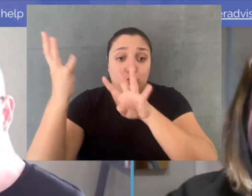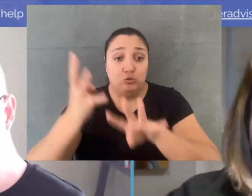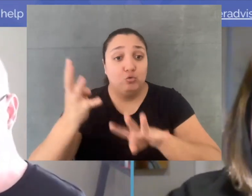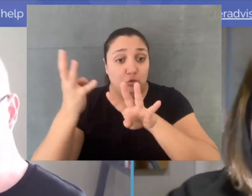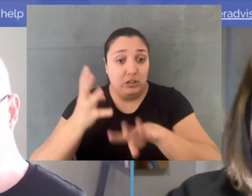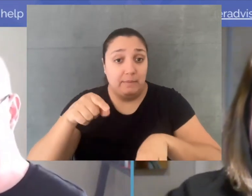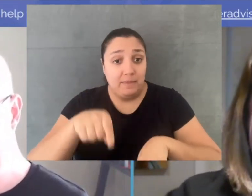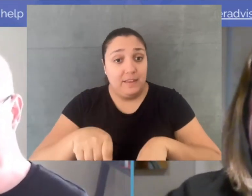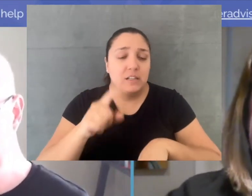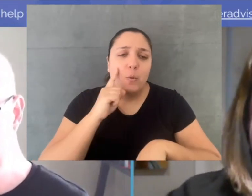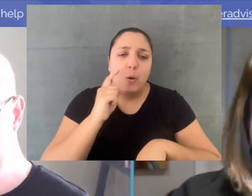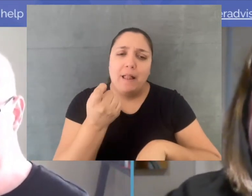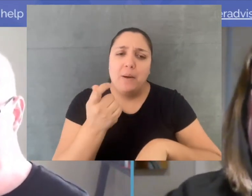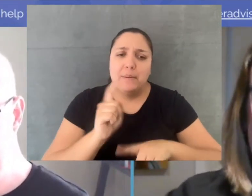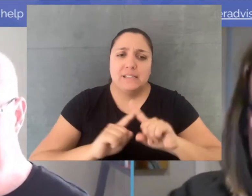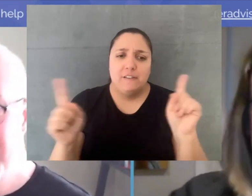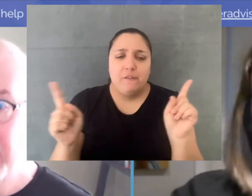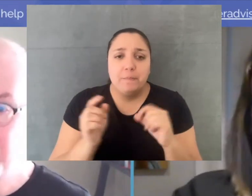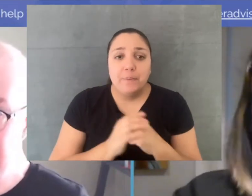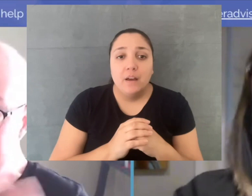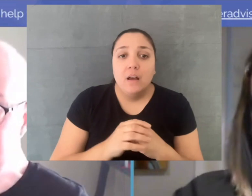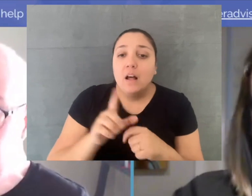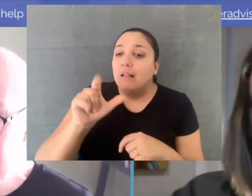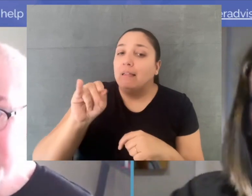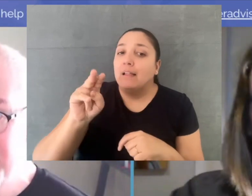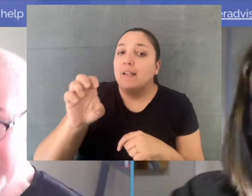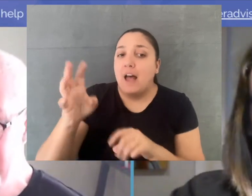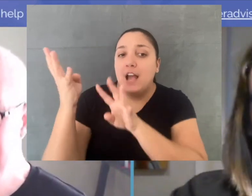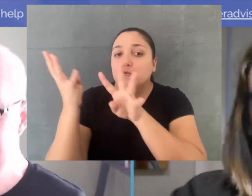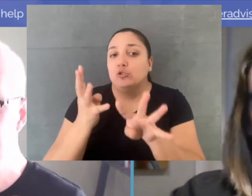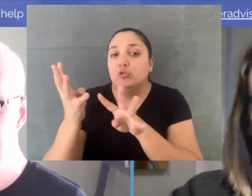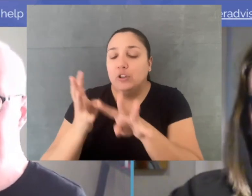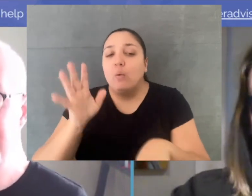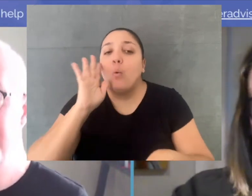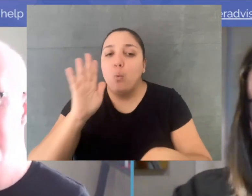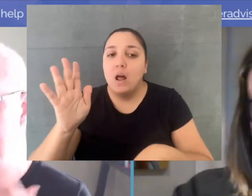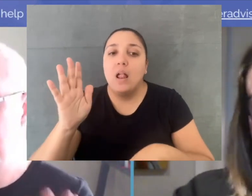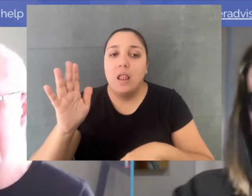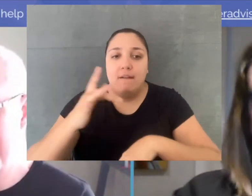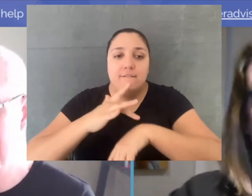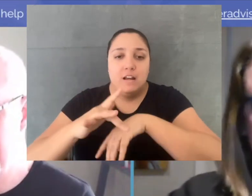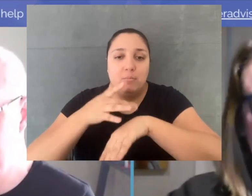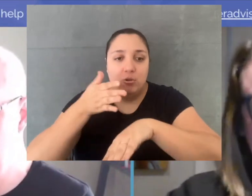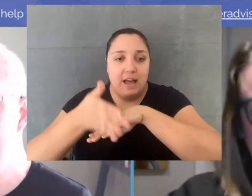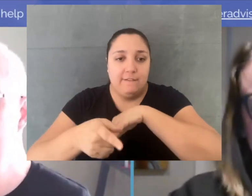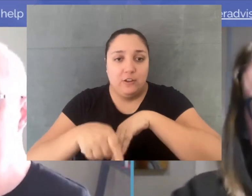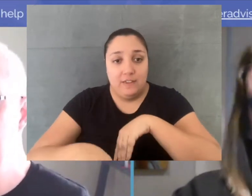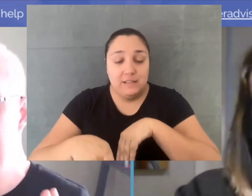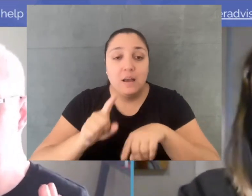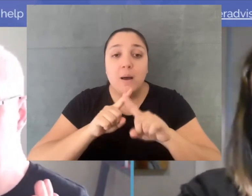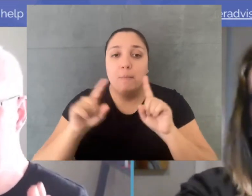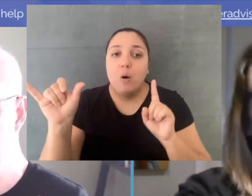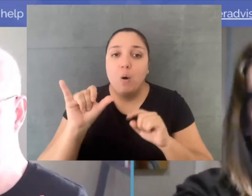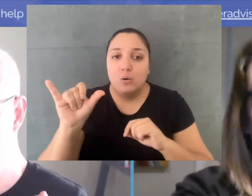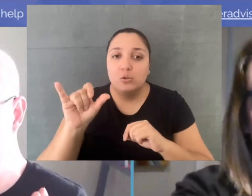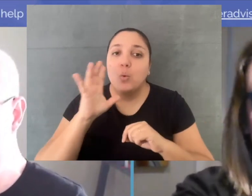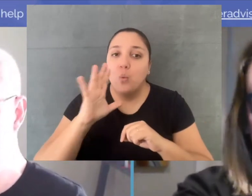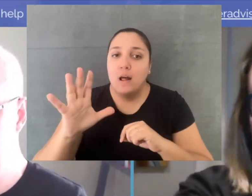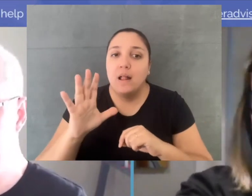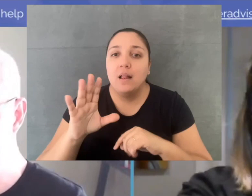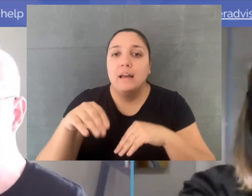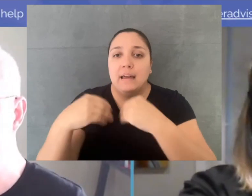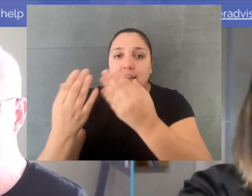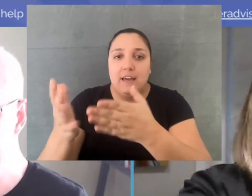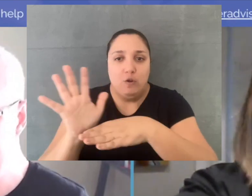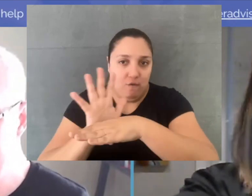make a note that it'll be a little bit different than usual. The live stream will be available as soon as this broadcast is done, of course, but we're also going to get you